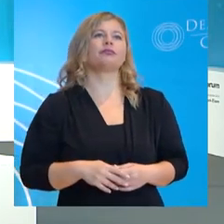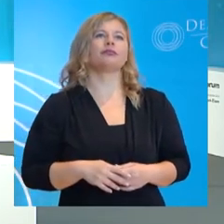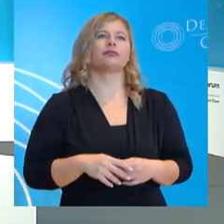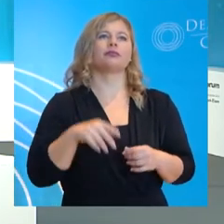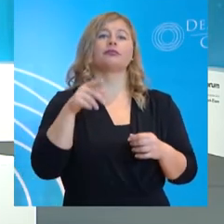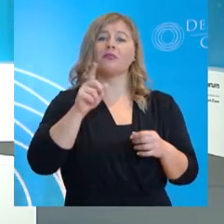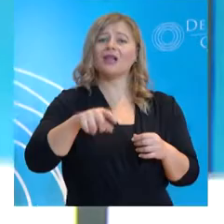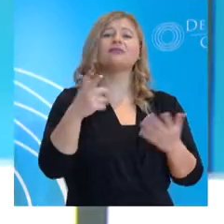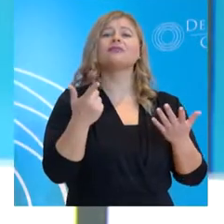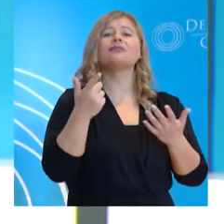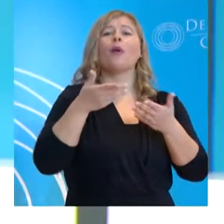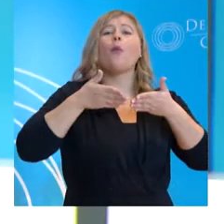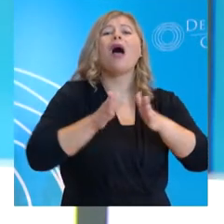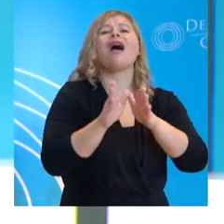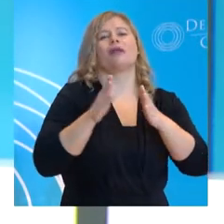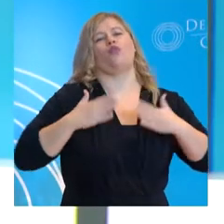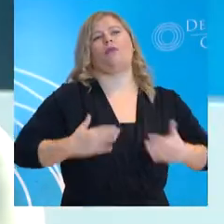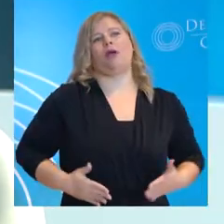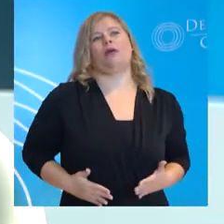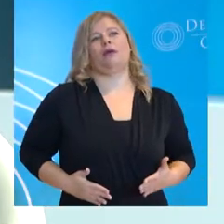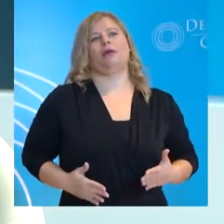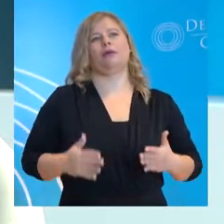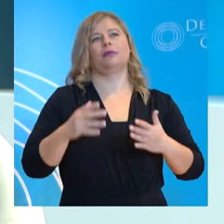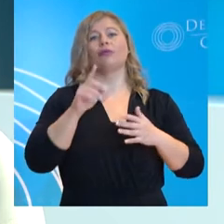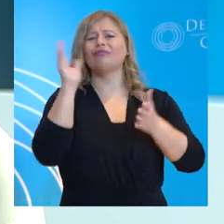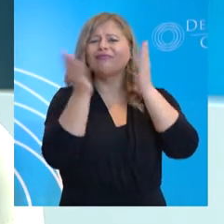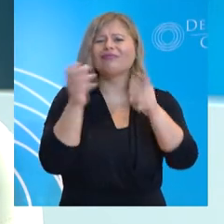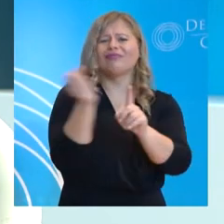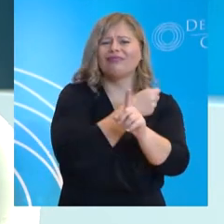manner and taking care of those people whose lives are at risk. Do you think